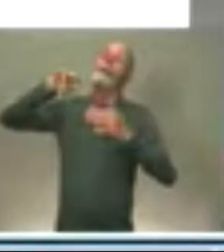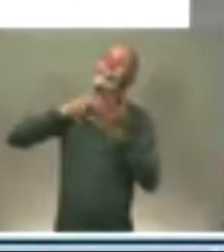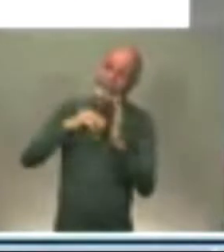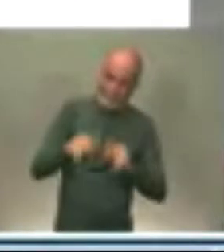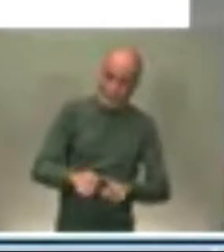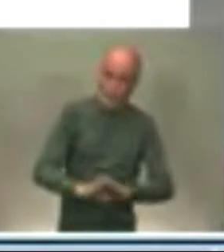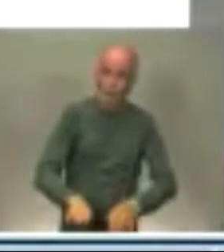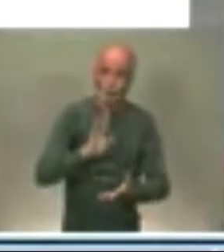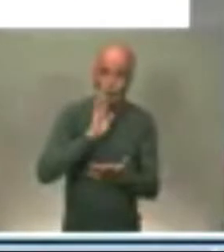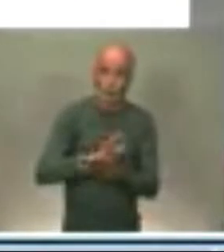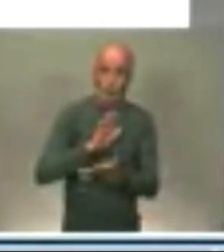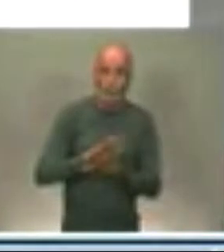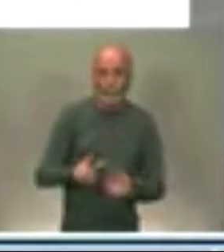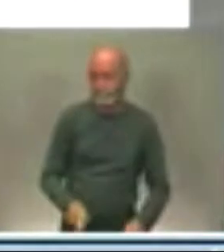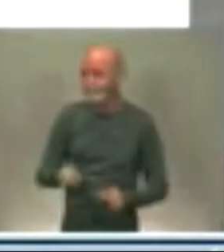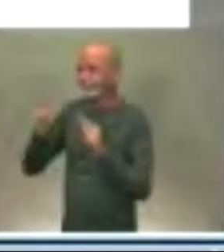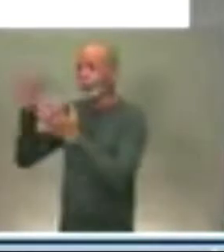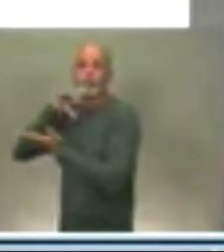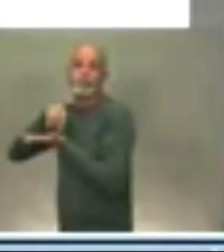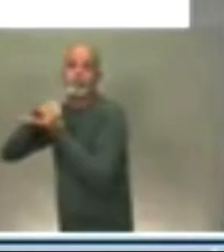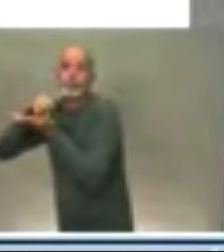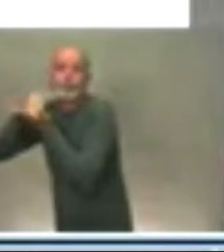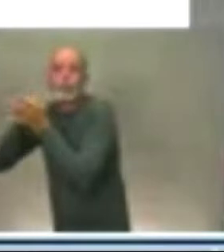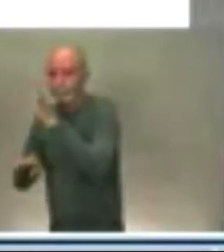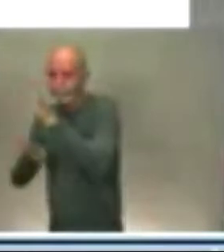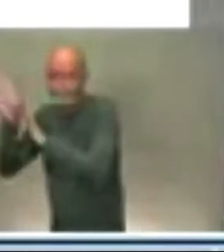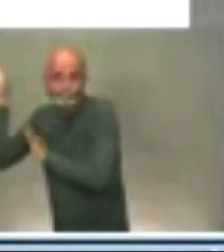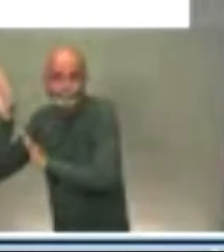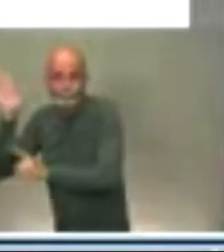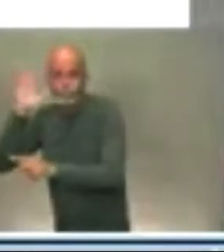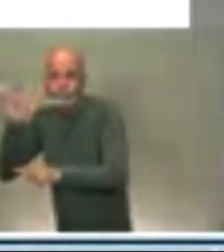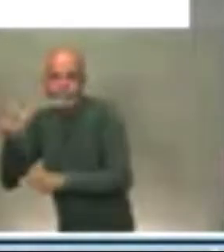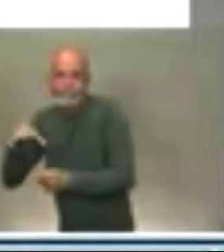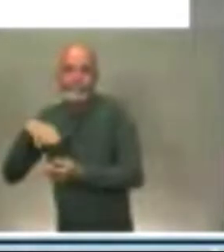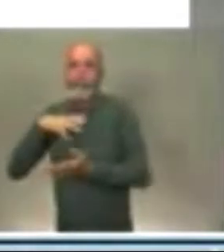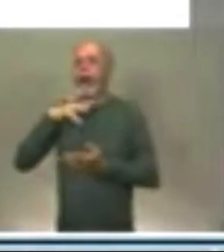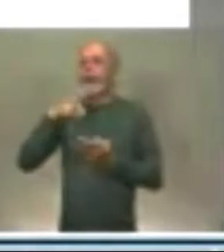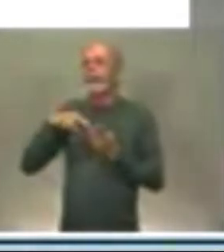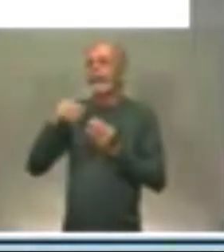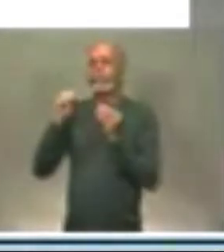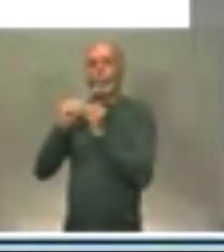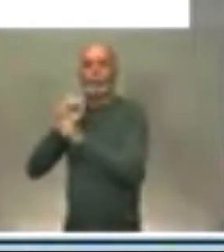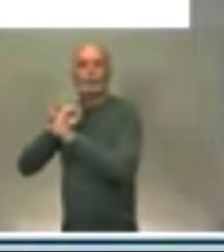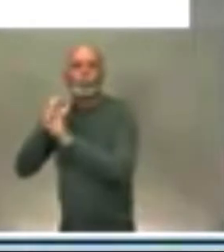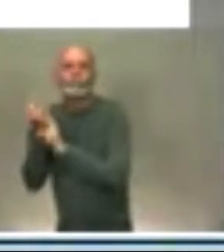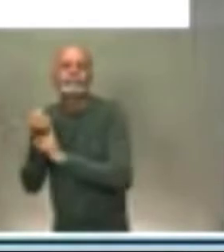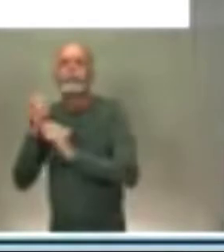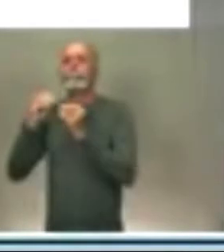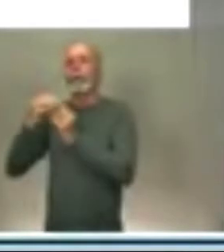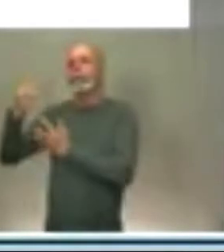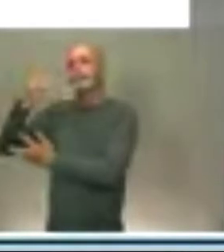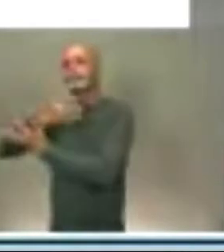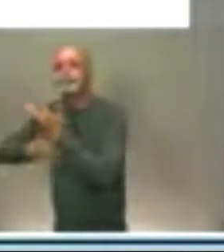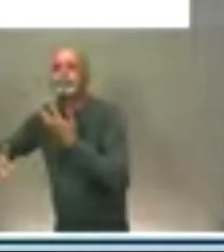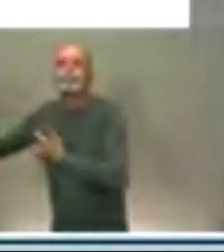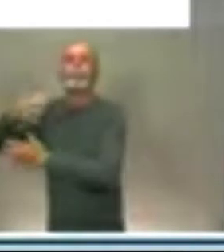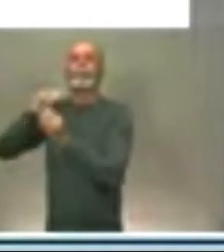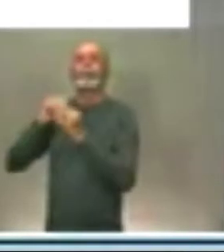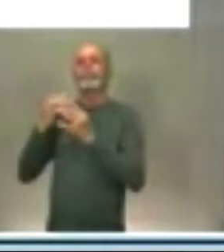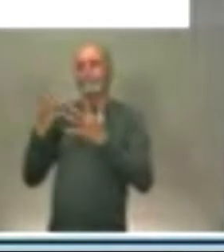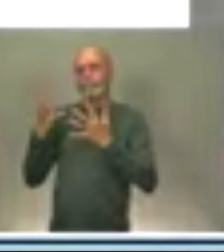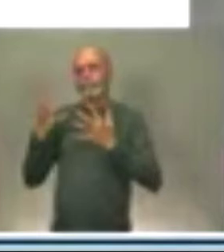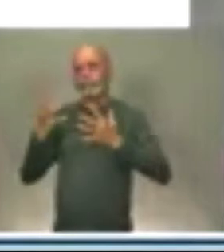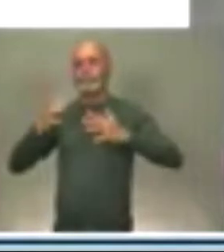development. We need school to be as familiar as possible while keeping staff and students as safe as possible.